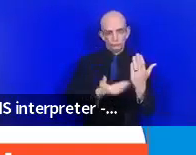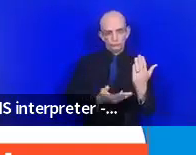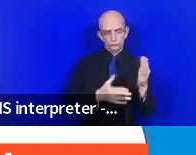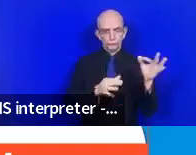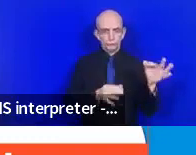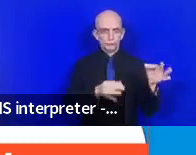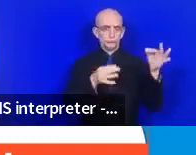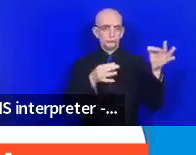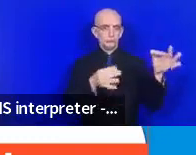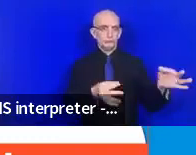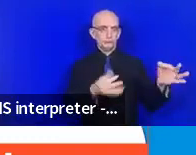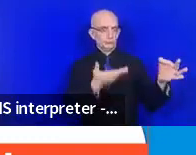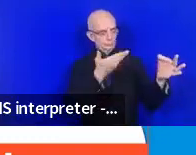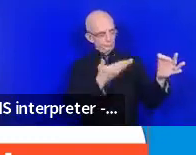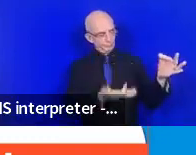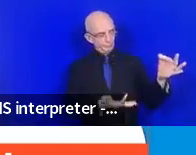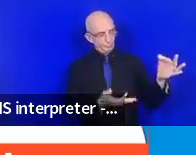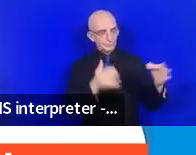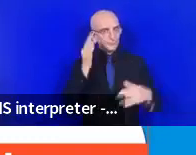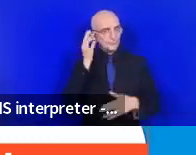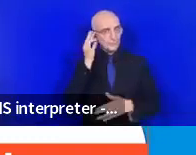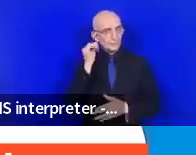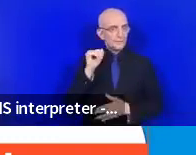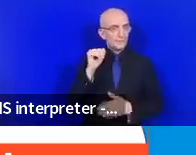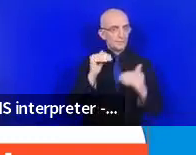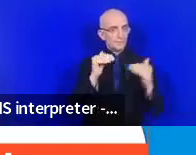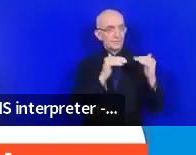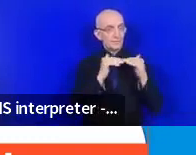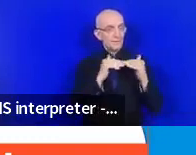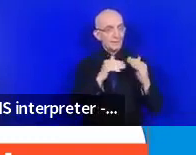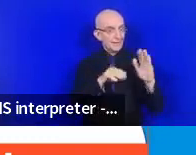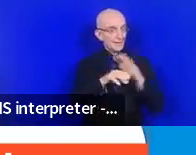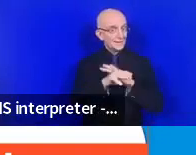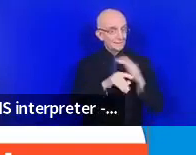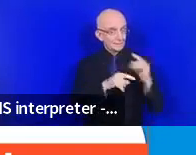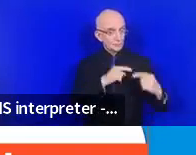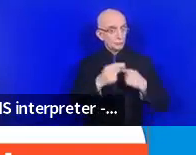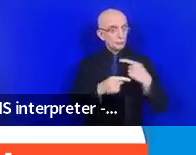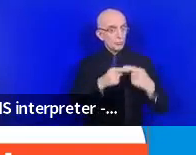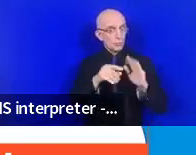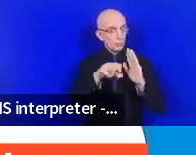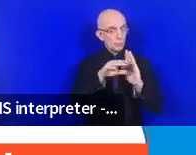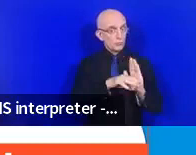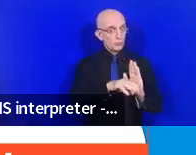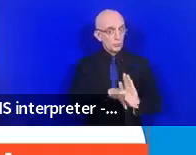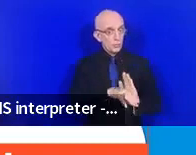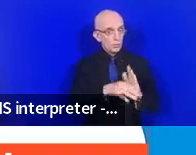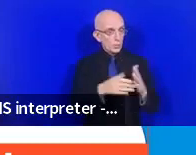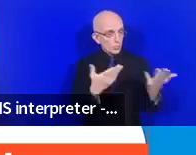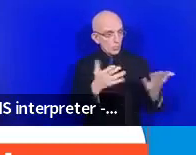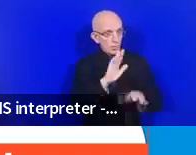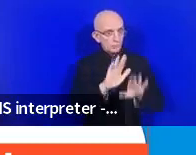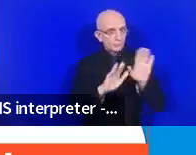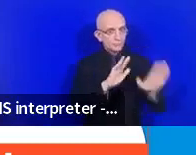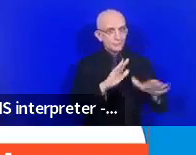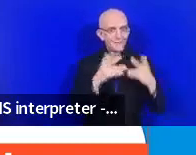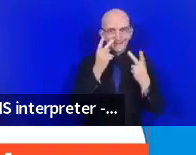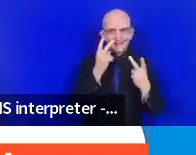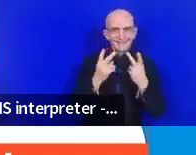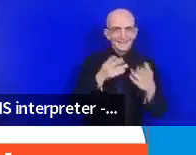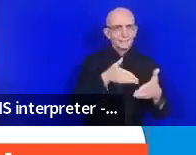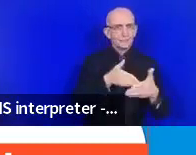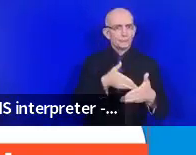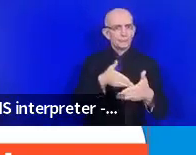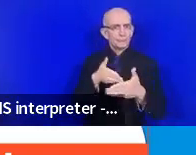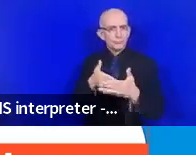hear their experiences, hear their difficulties, their challenges, their exclusion, how they've not